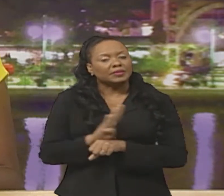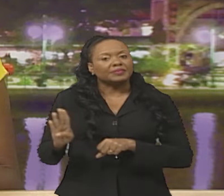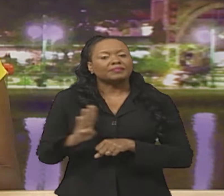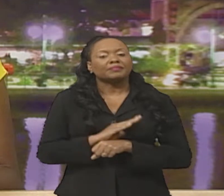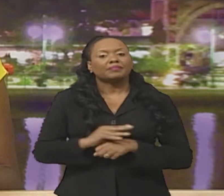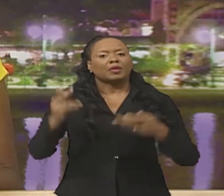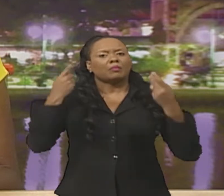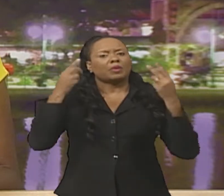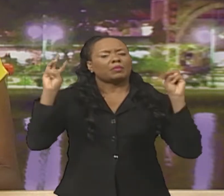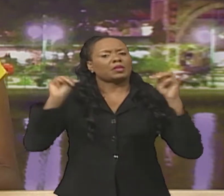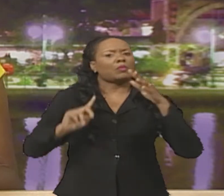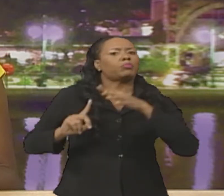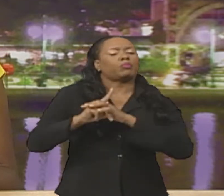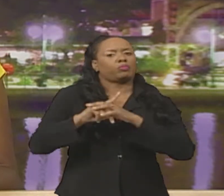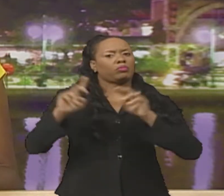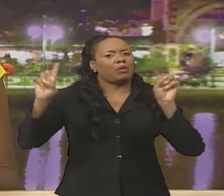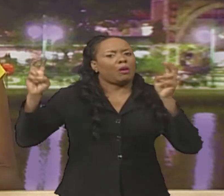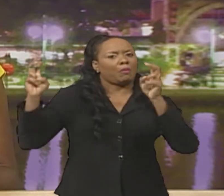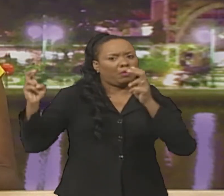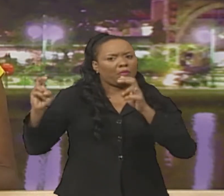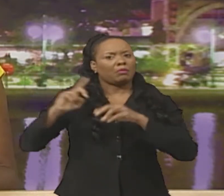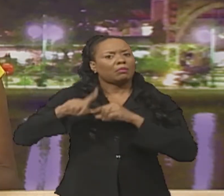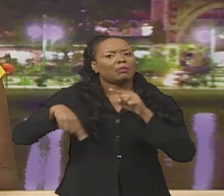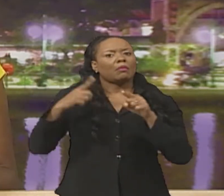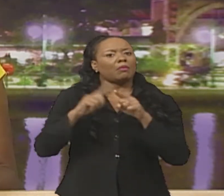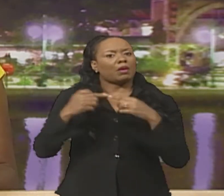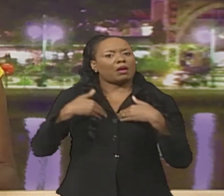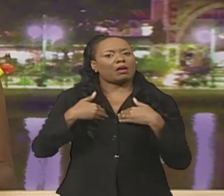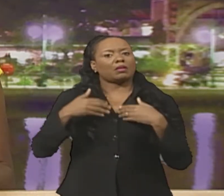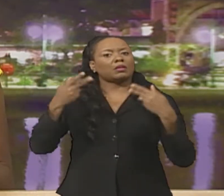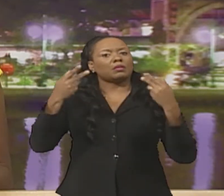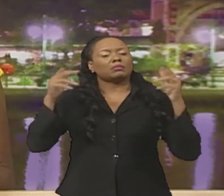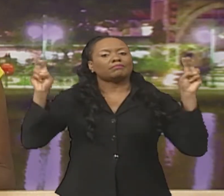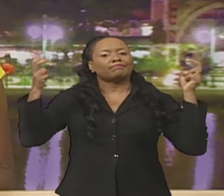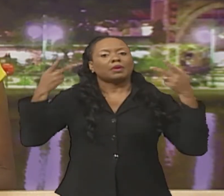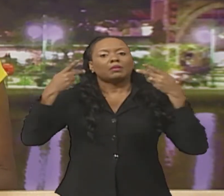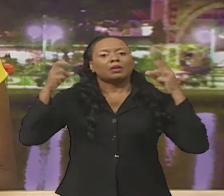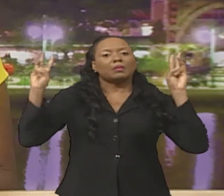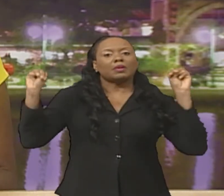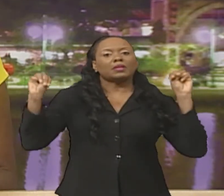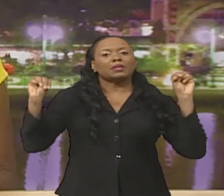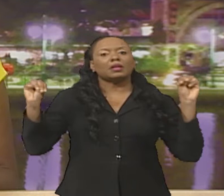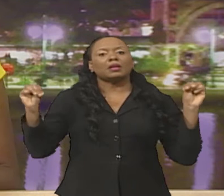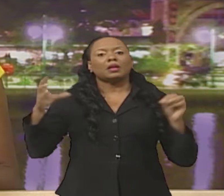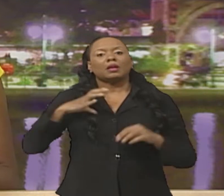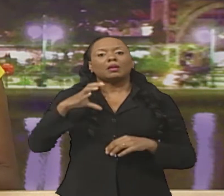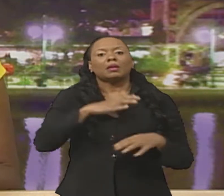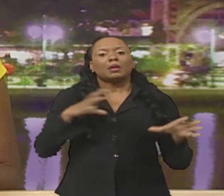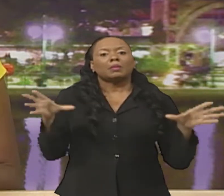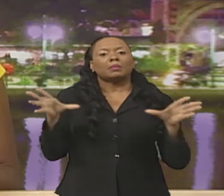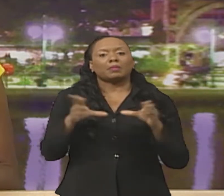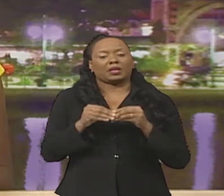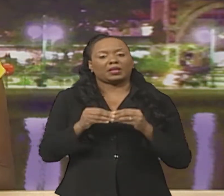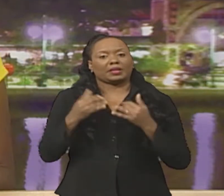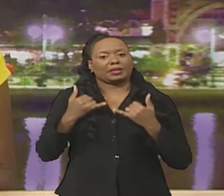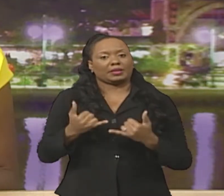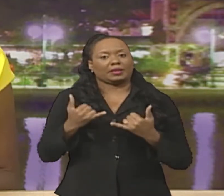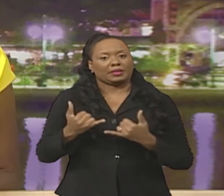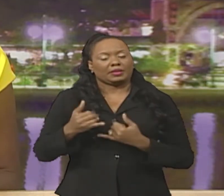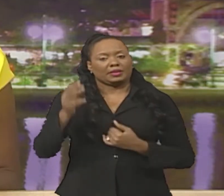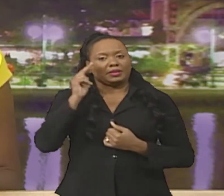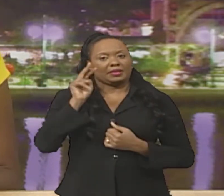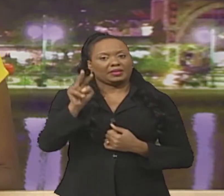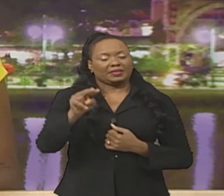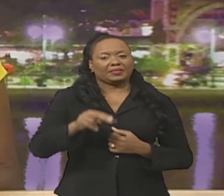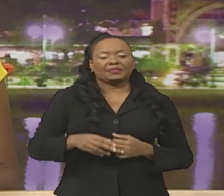Minister Motley during the opening of the 9th Prime Ministerial Subcommittee meeting at the Lloyd Erskine Sandiford Centre. We have a report from